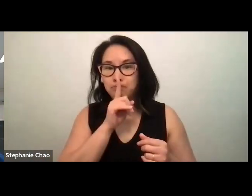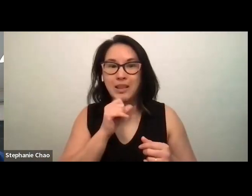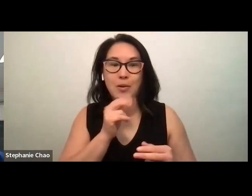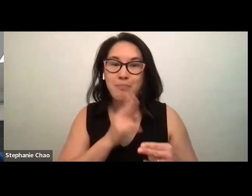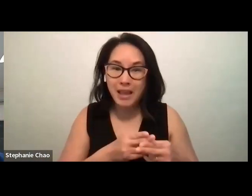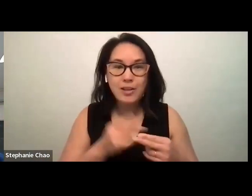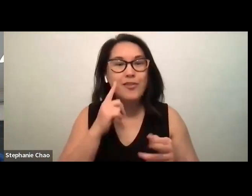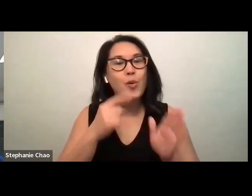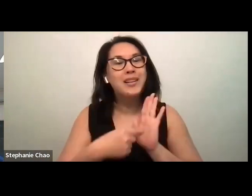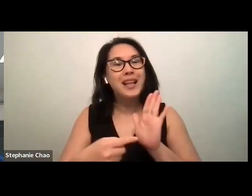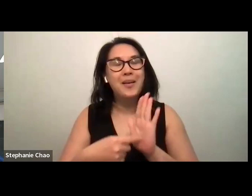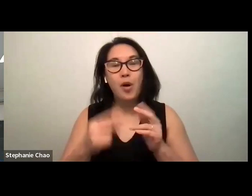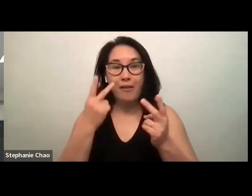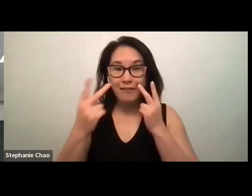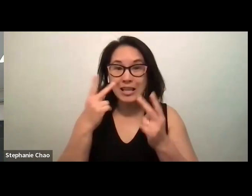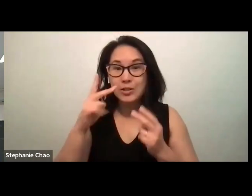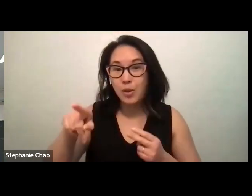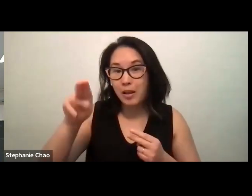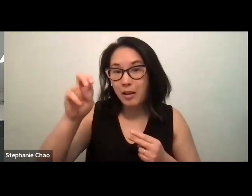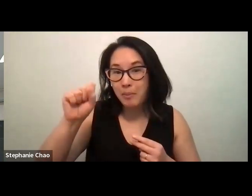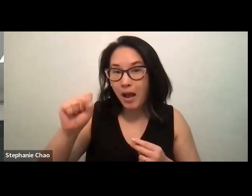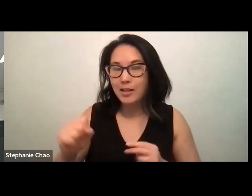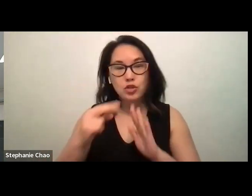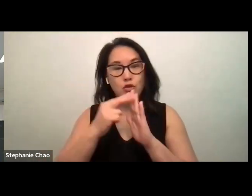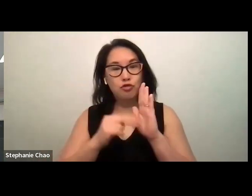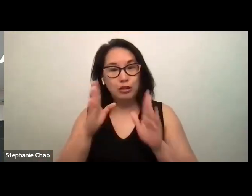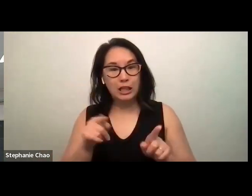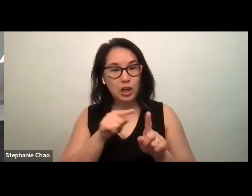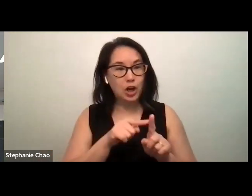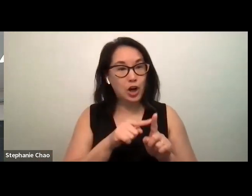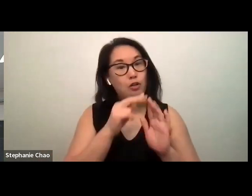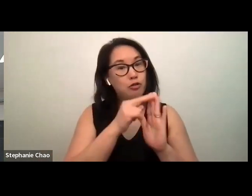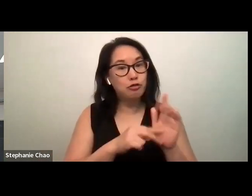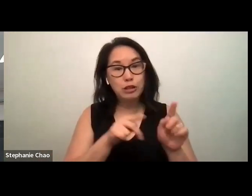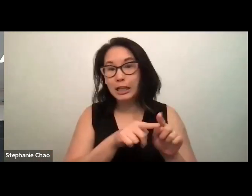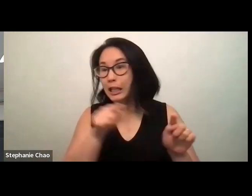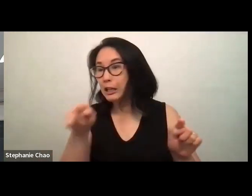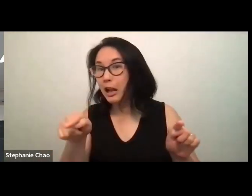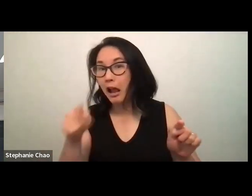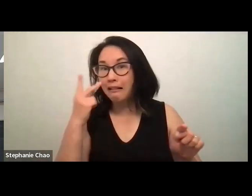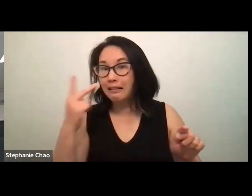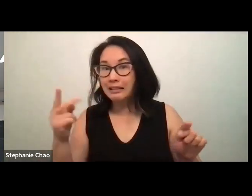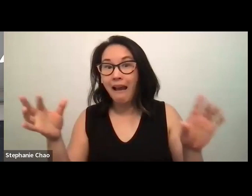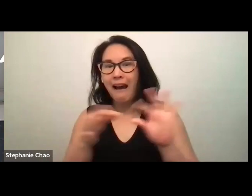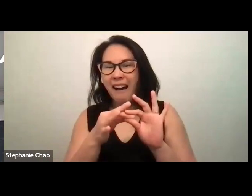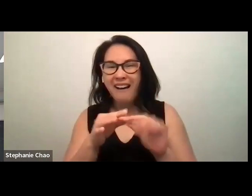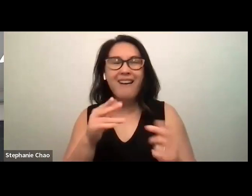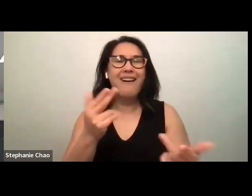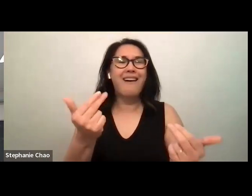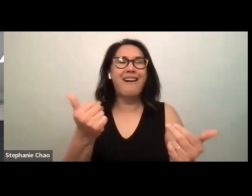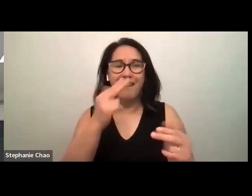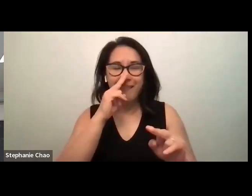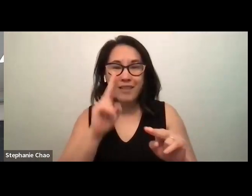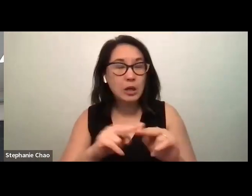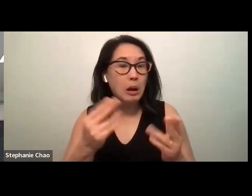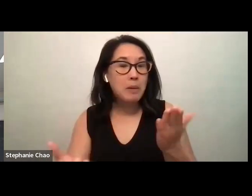things that the reader might make connections between the visual and the text, or they might just not notice at all. They might completely go unnoticed, or they